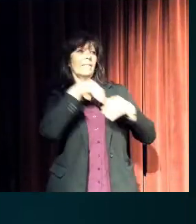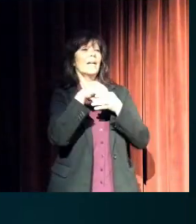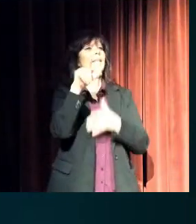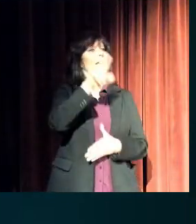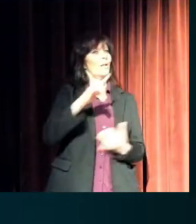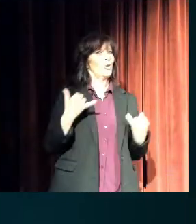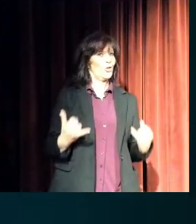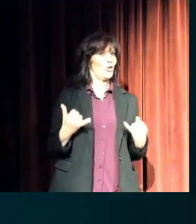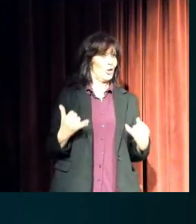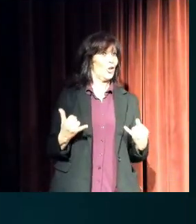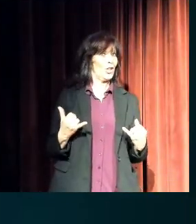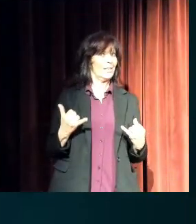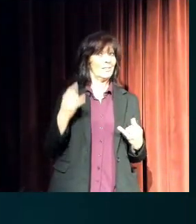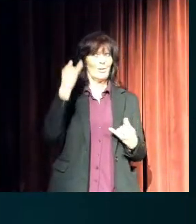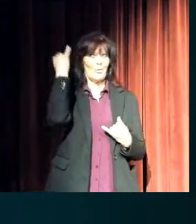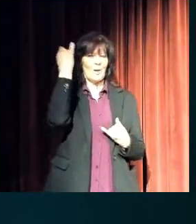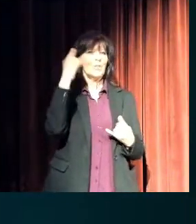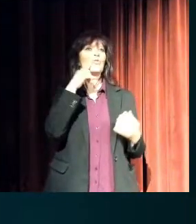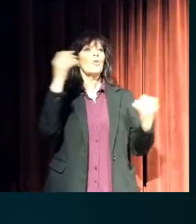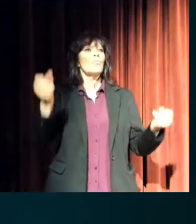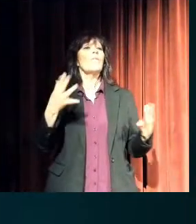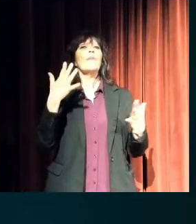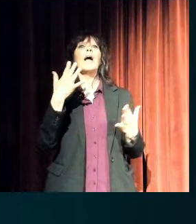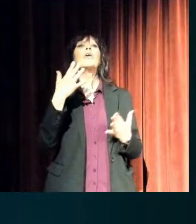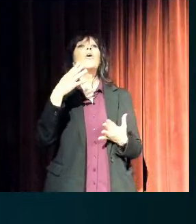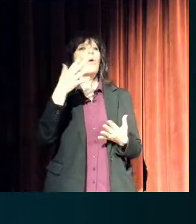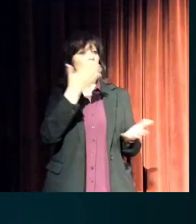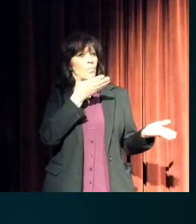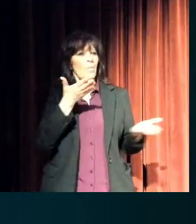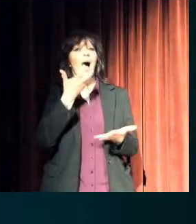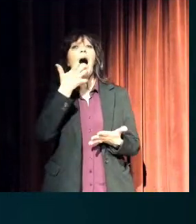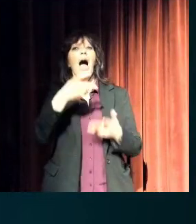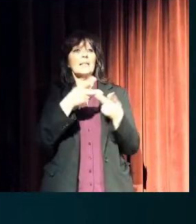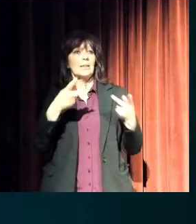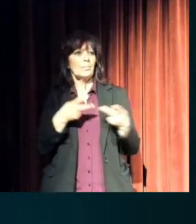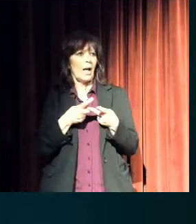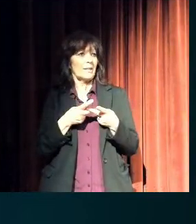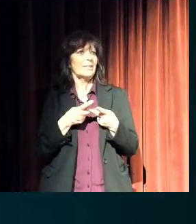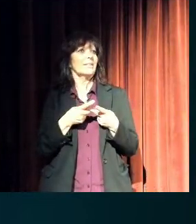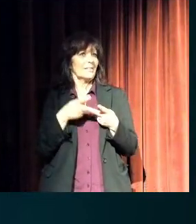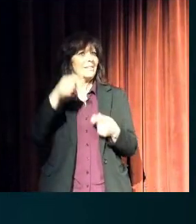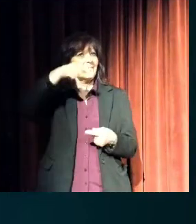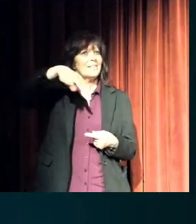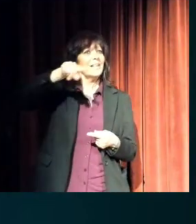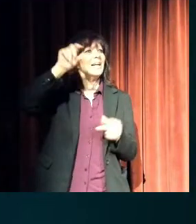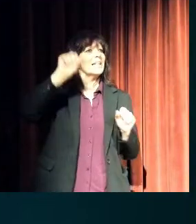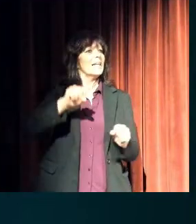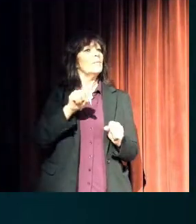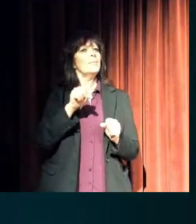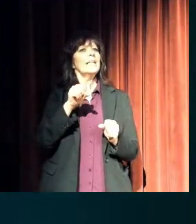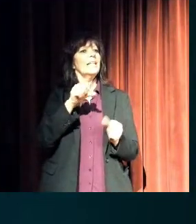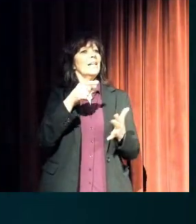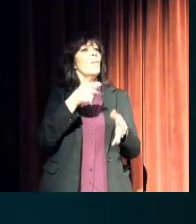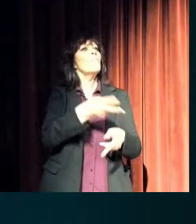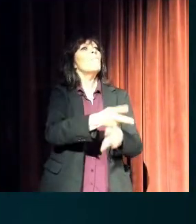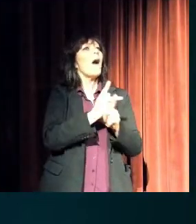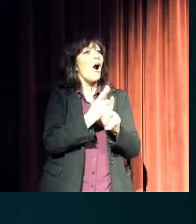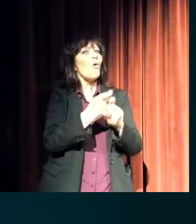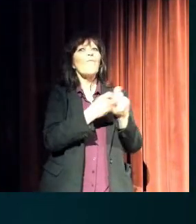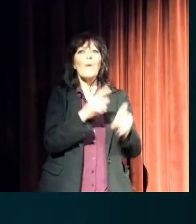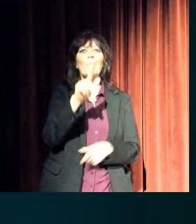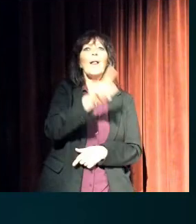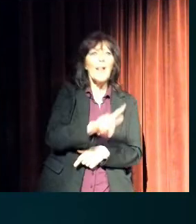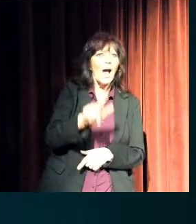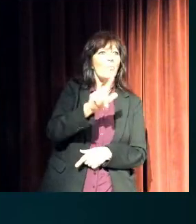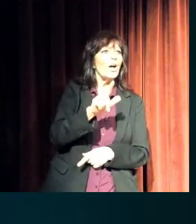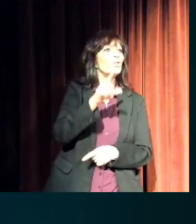library's current system to provide portable Wi-Fi hotspots and Chromebook kits that can be checked out of the library,